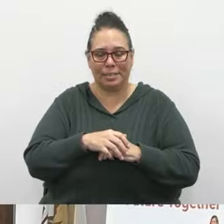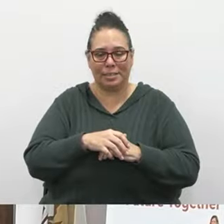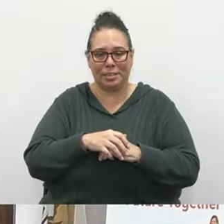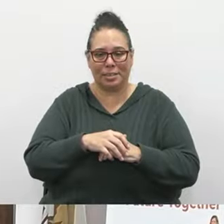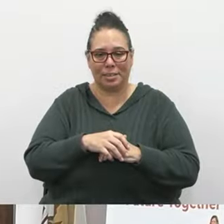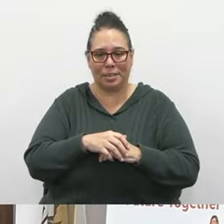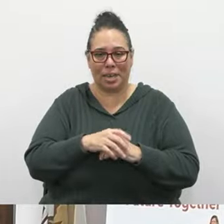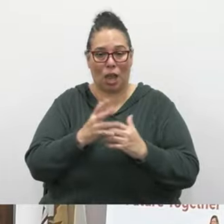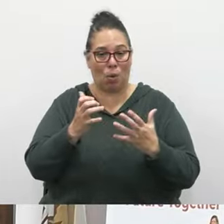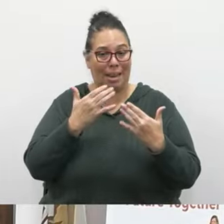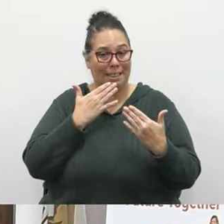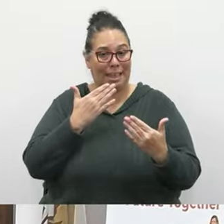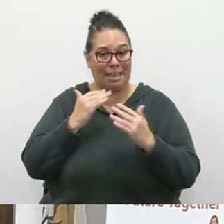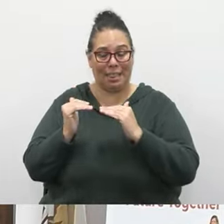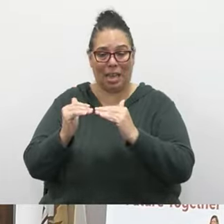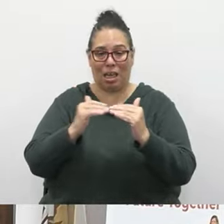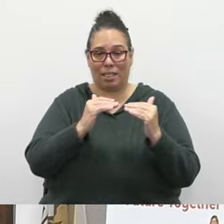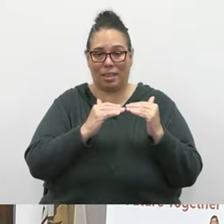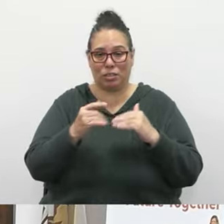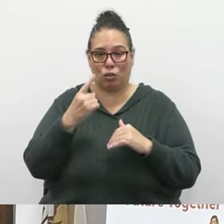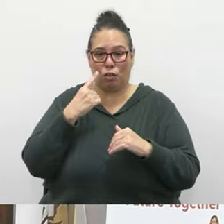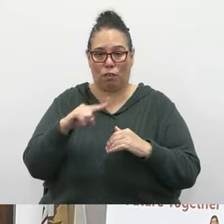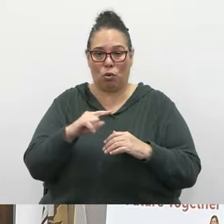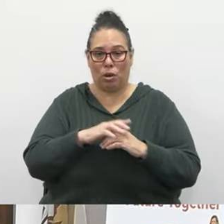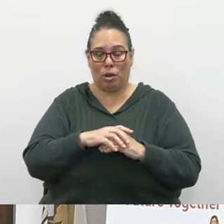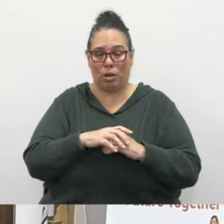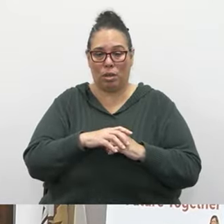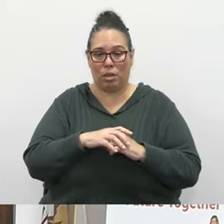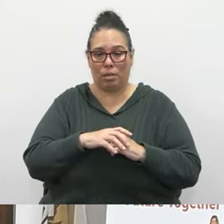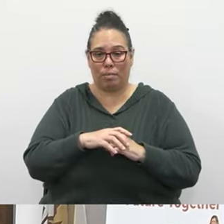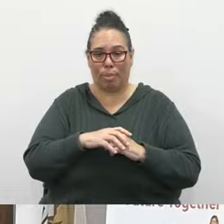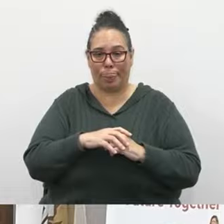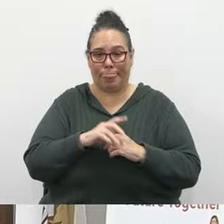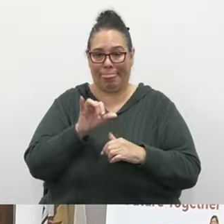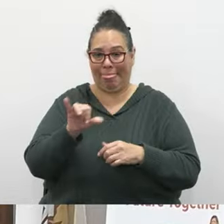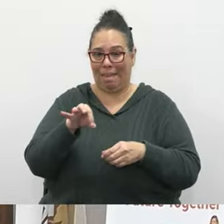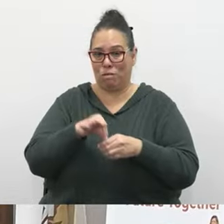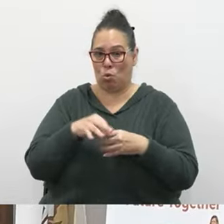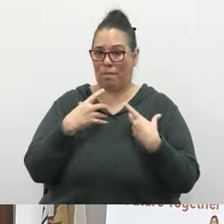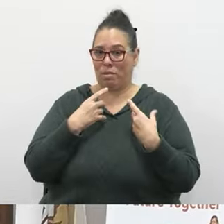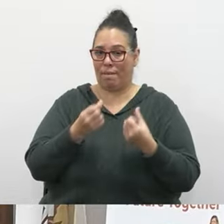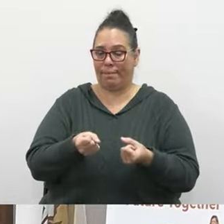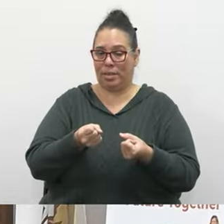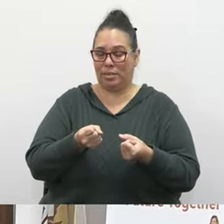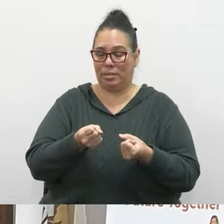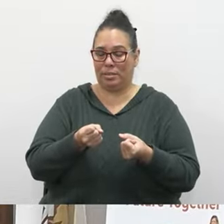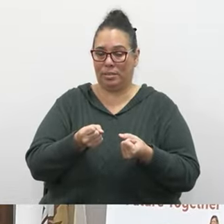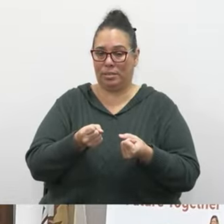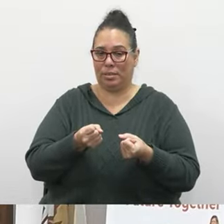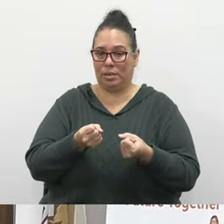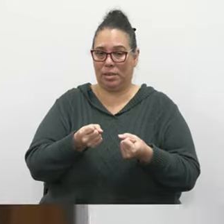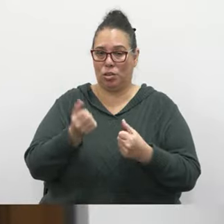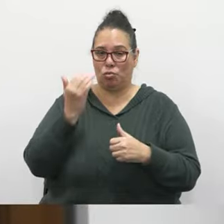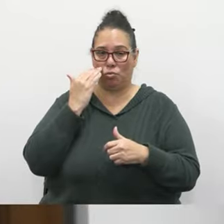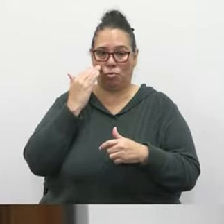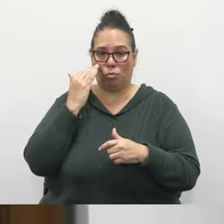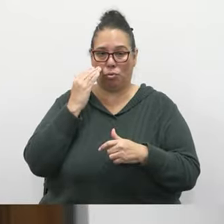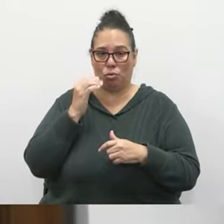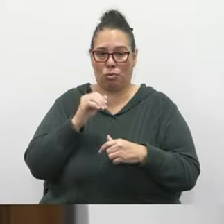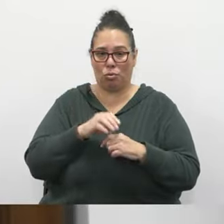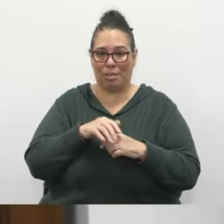I just want to thank my colleagues for that vote of confidence. You know, I don't take